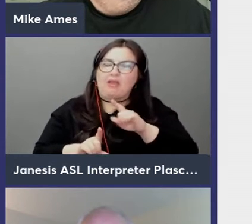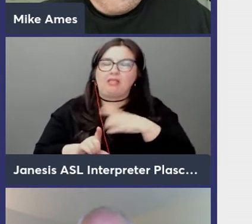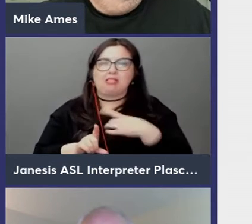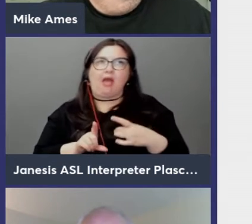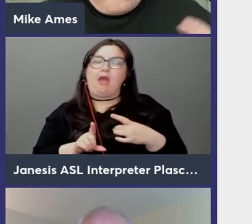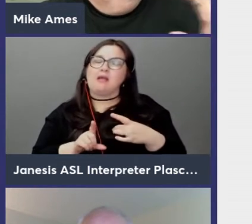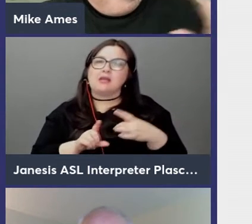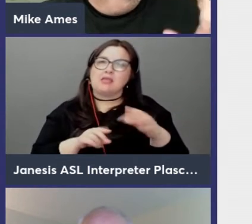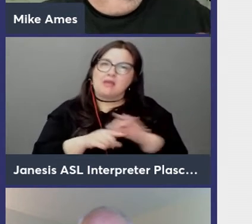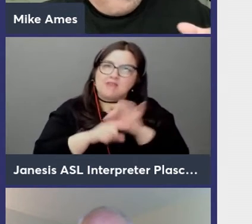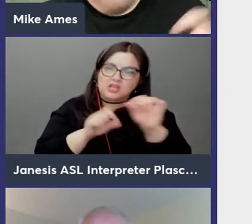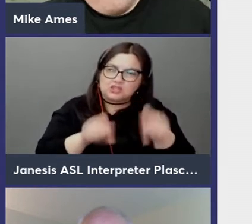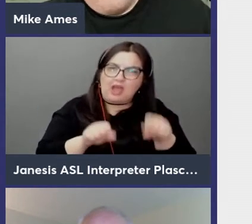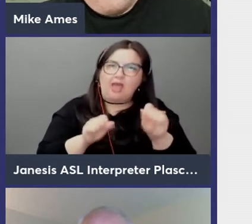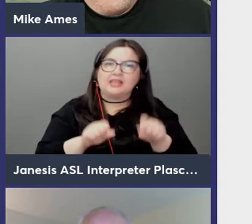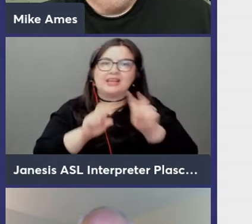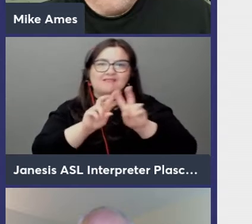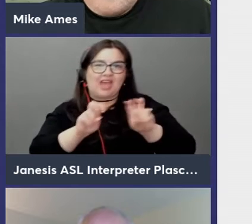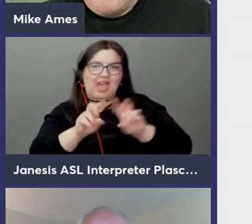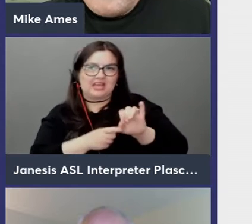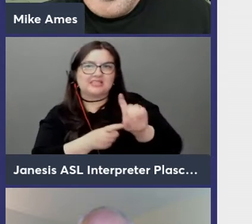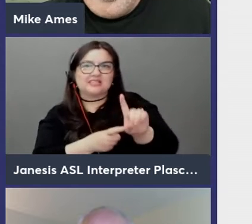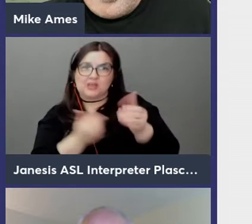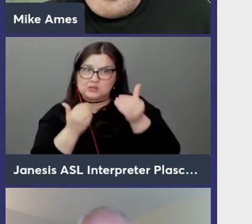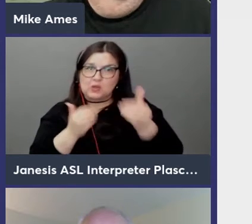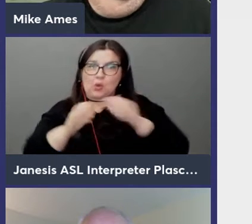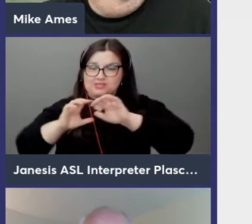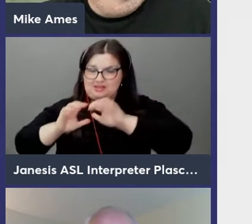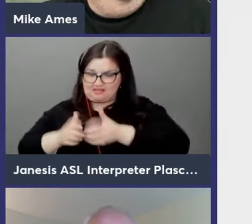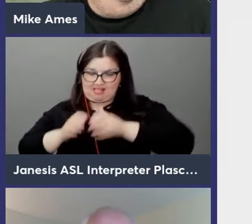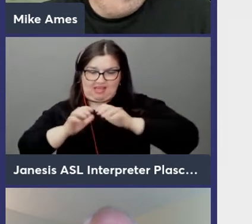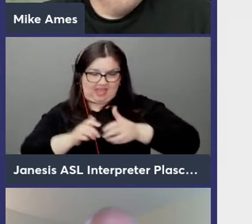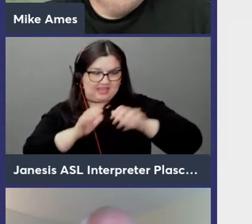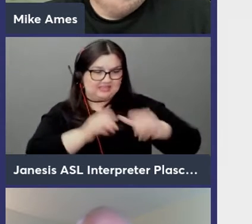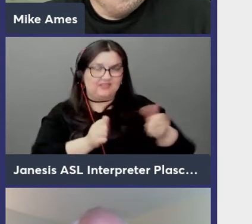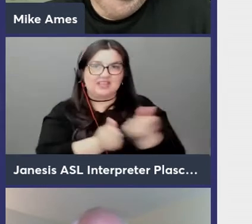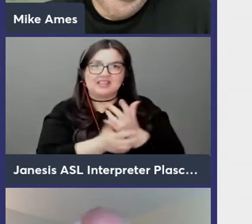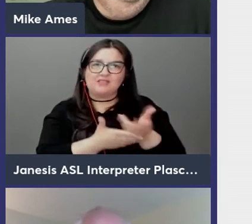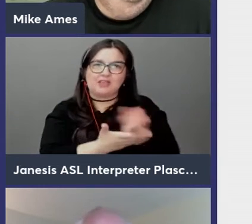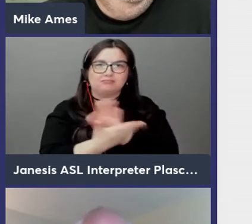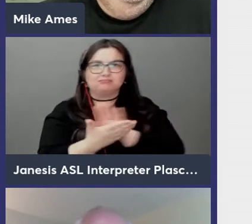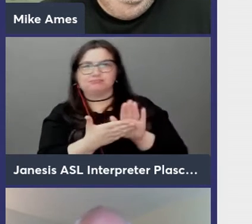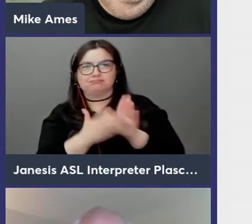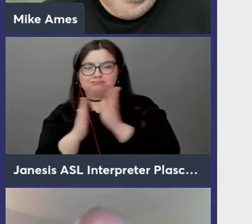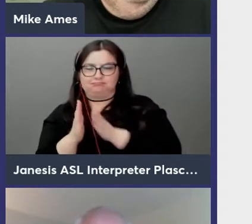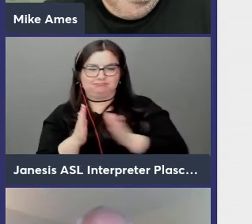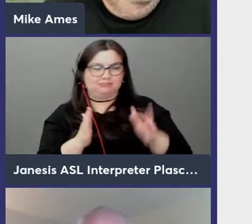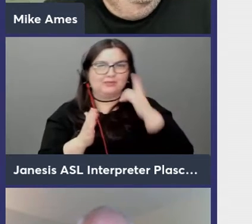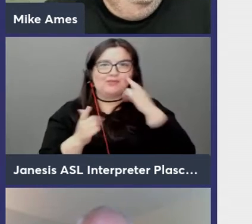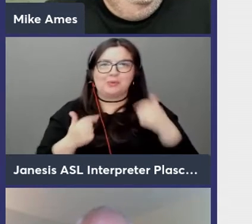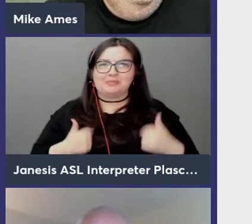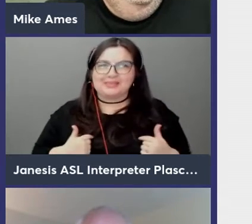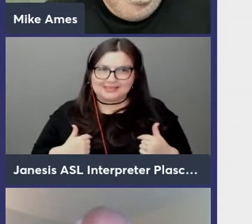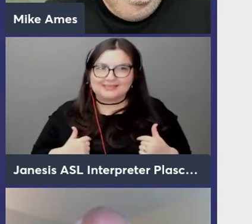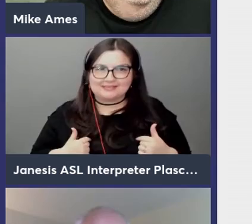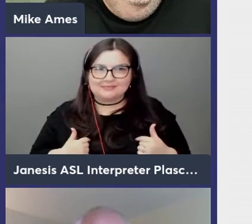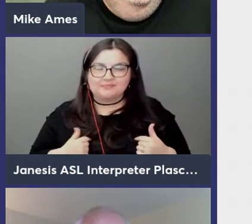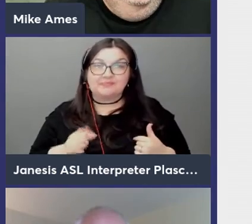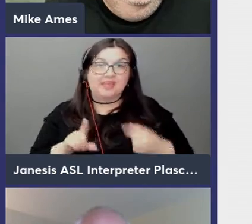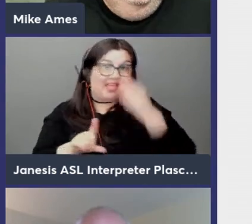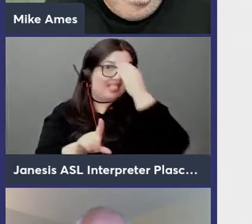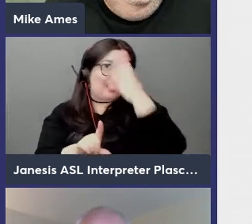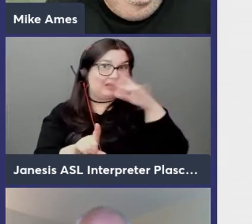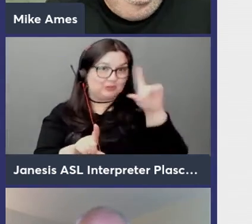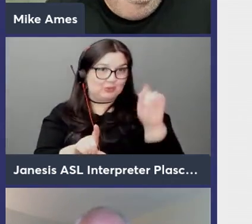ID for doing this because it goes ahead and classifies everything nice and neatly for me. We had a question come in